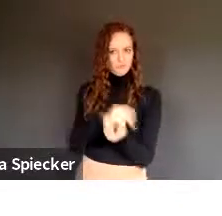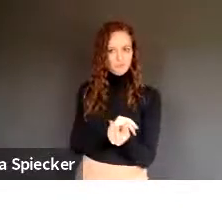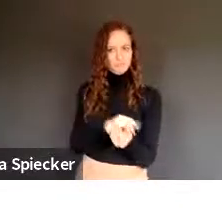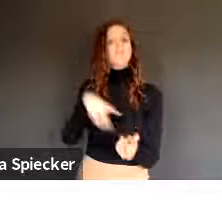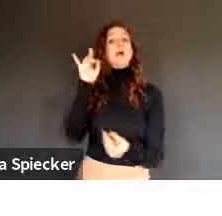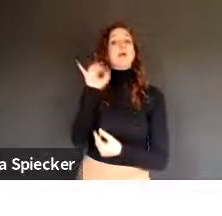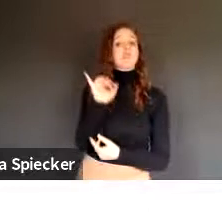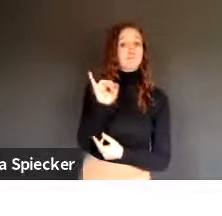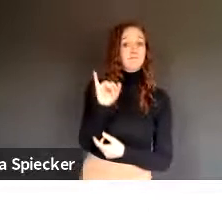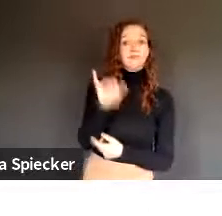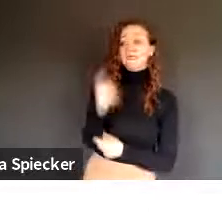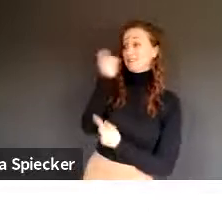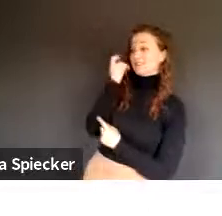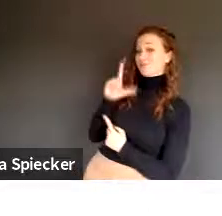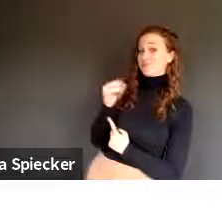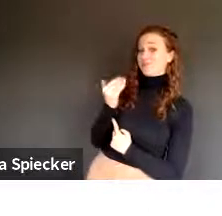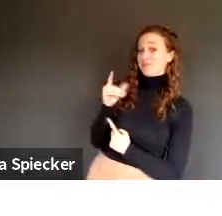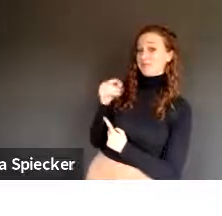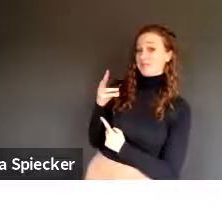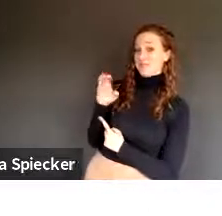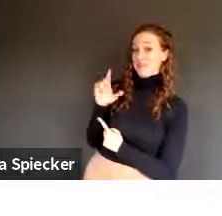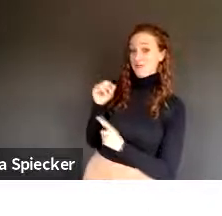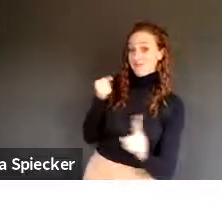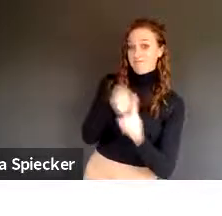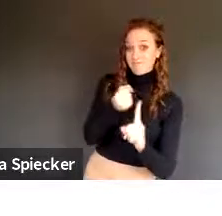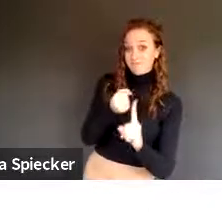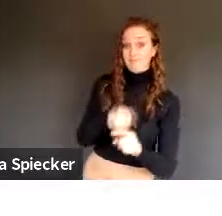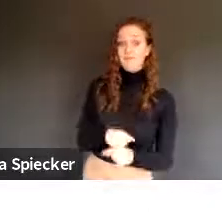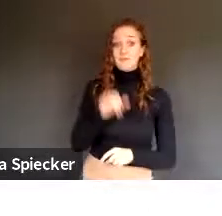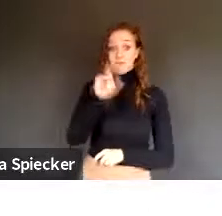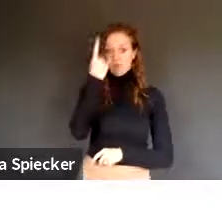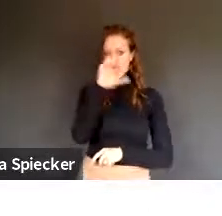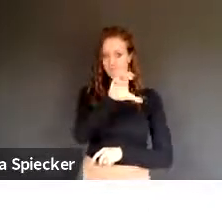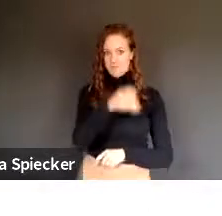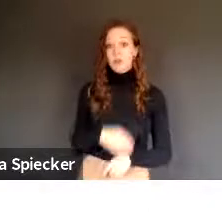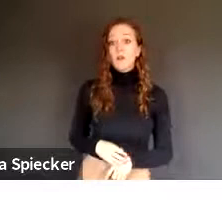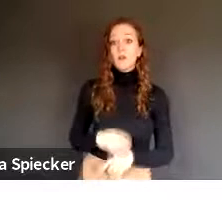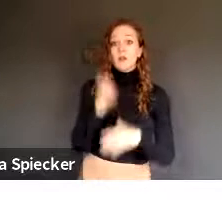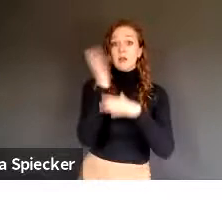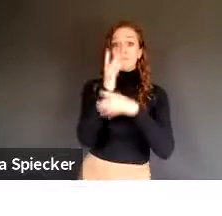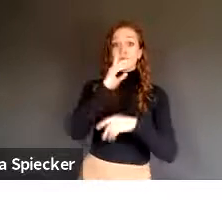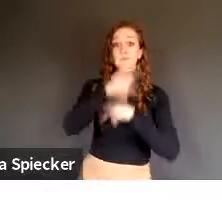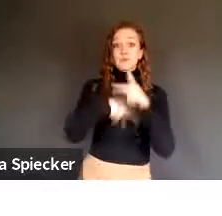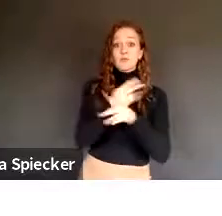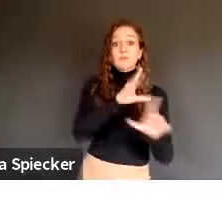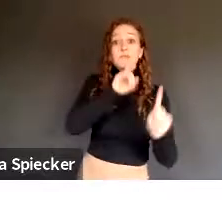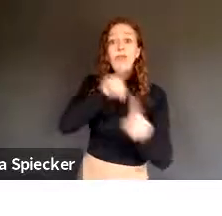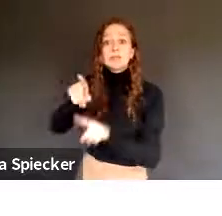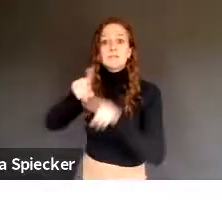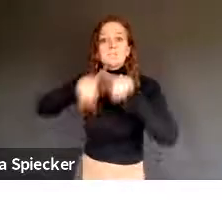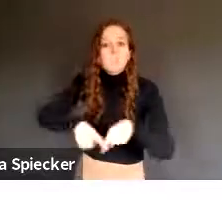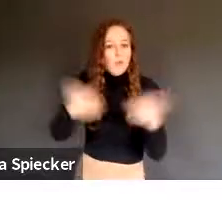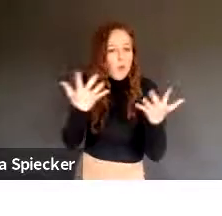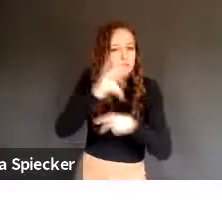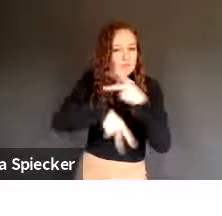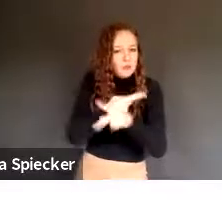factors? Looking at all species together, what I found, looking over in that first box